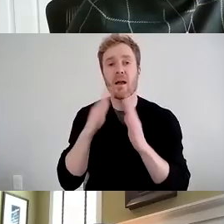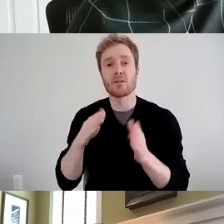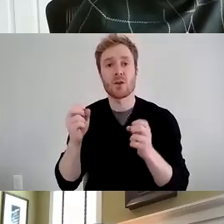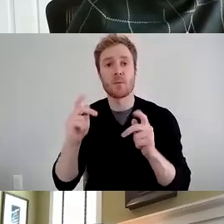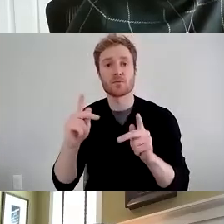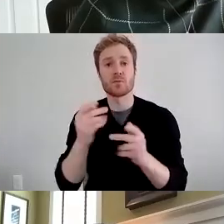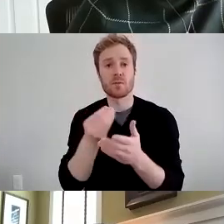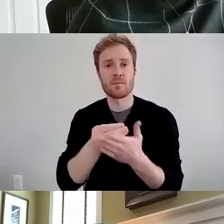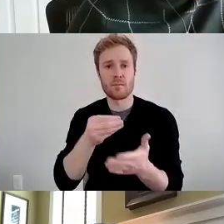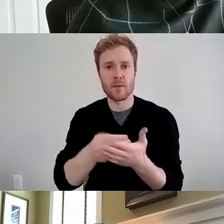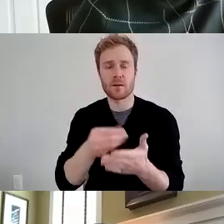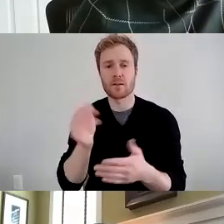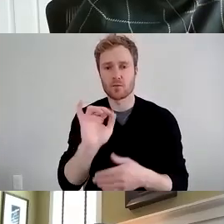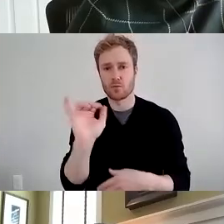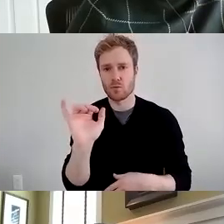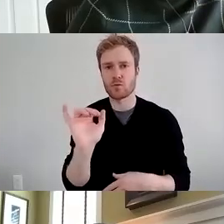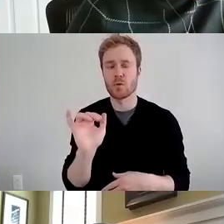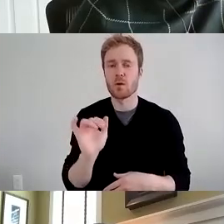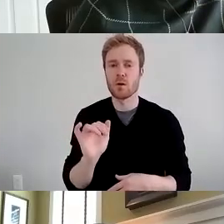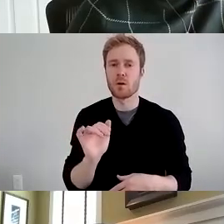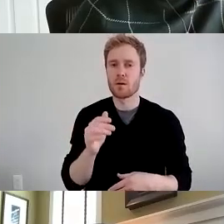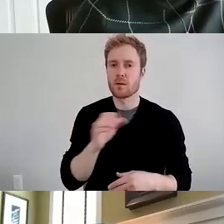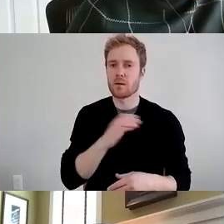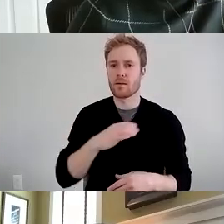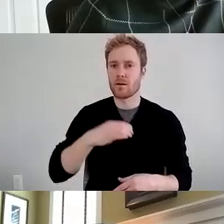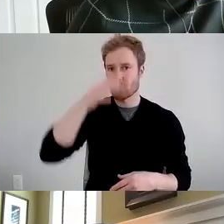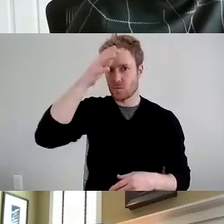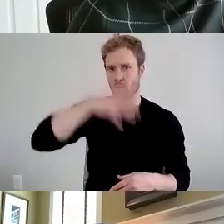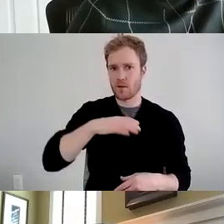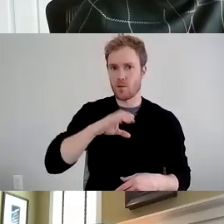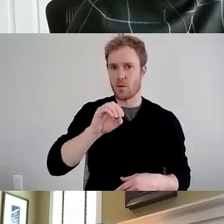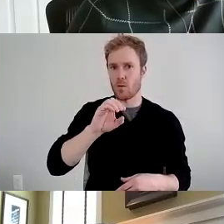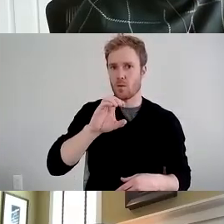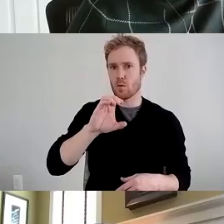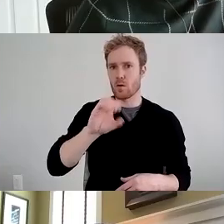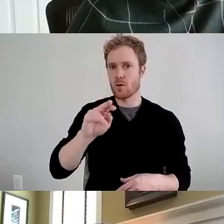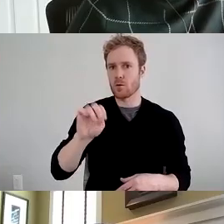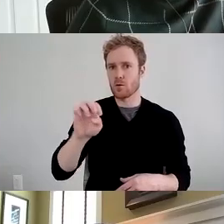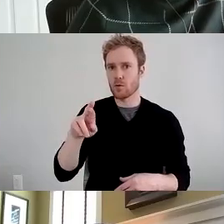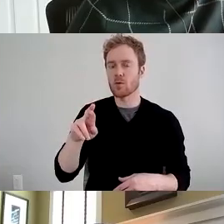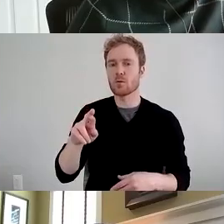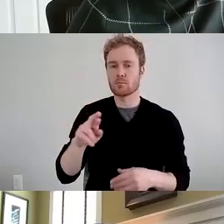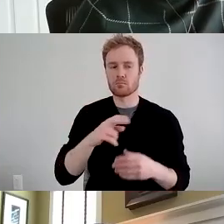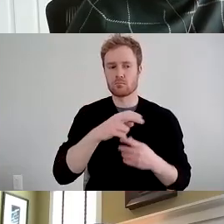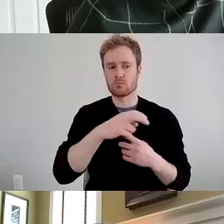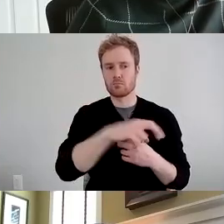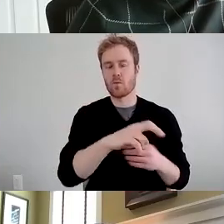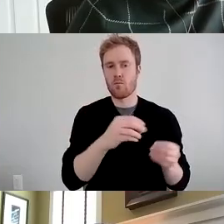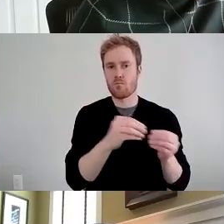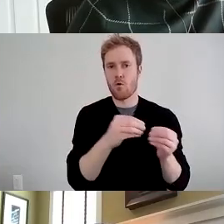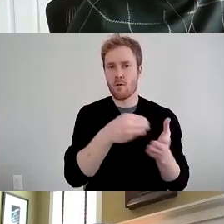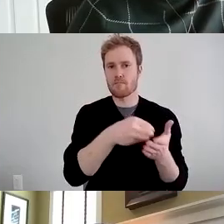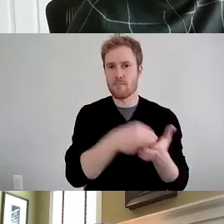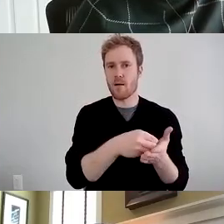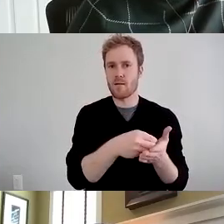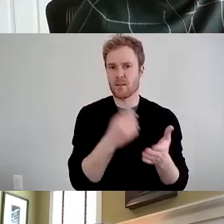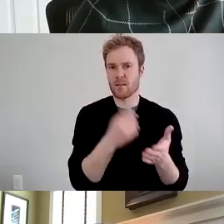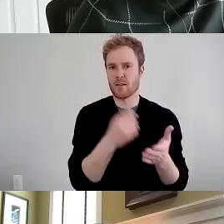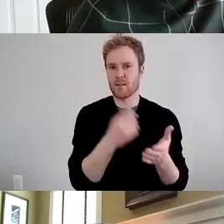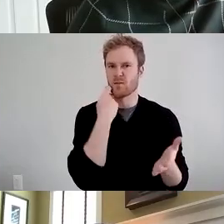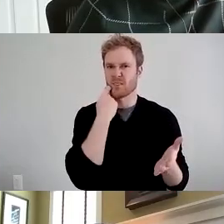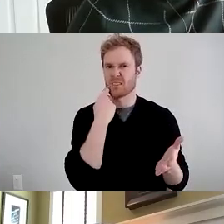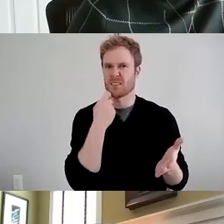So I really appreciate your work. Thank you. Mm-hmm. And council will be seeing in upcoming weeks funding that flows through the coronavirus